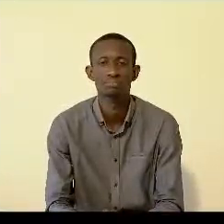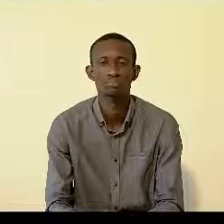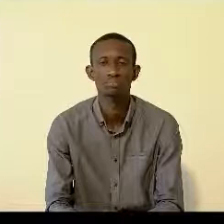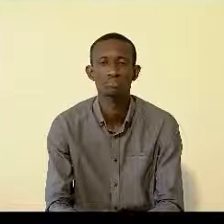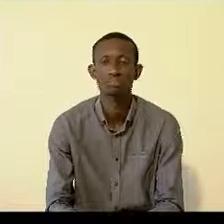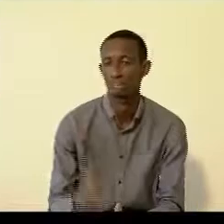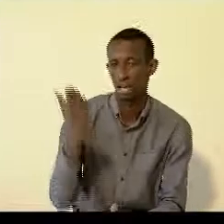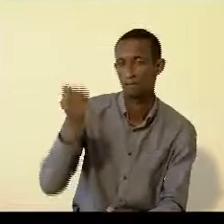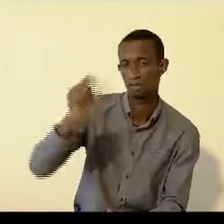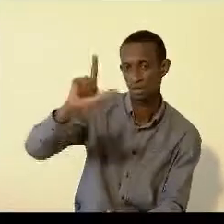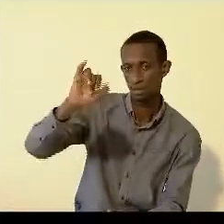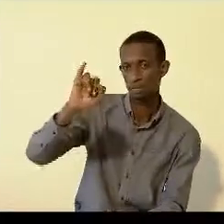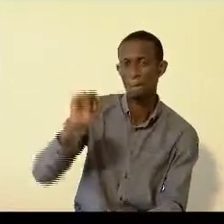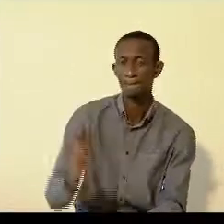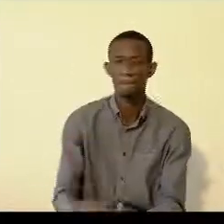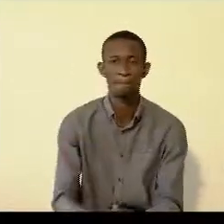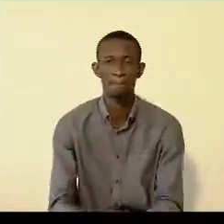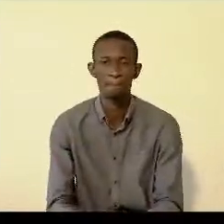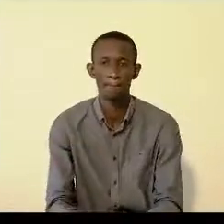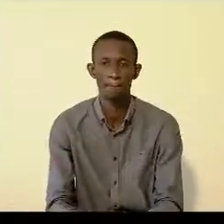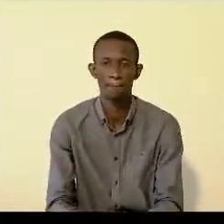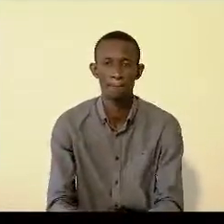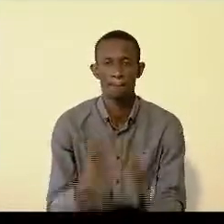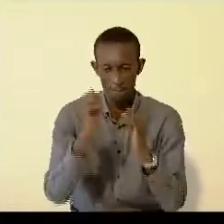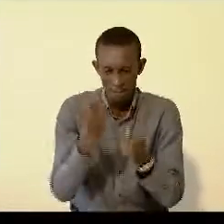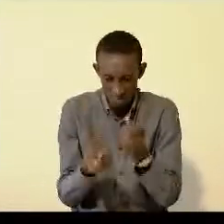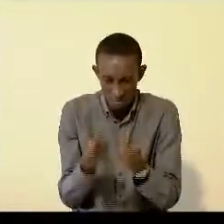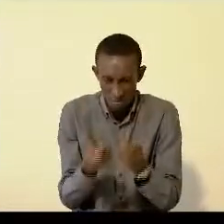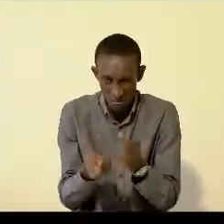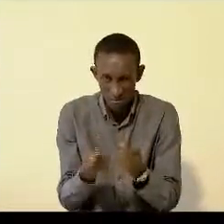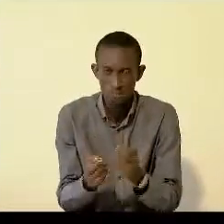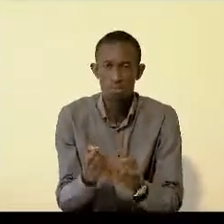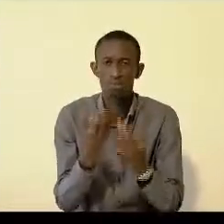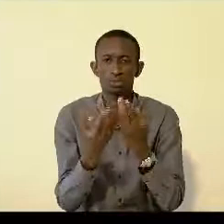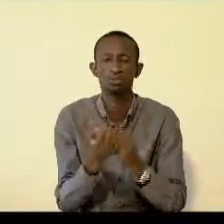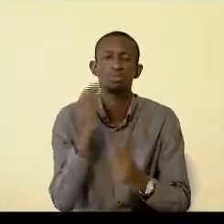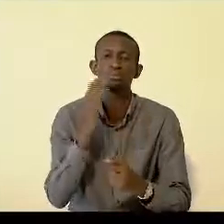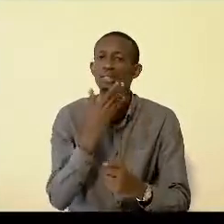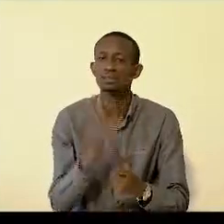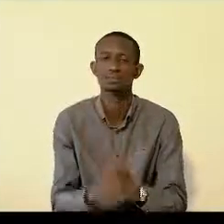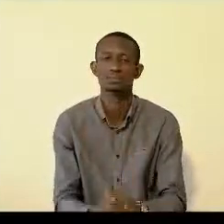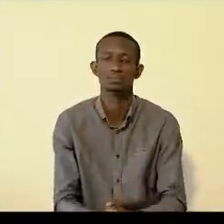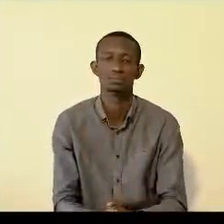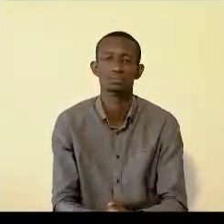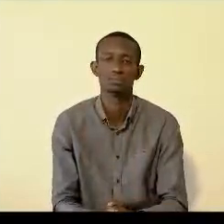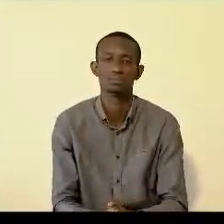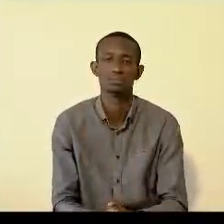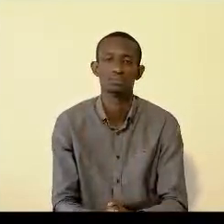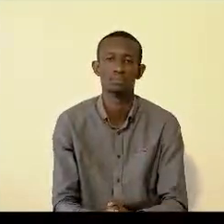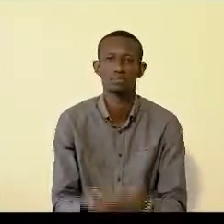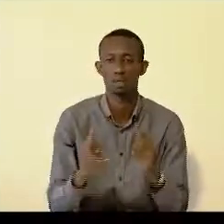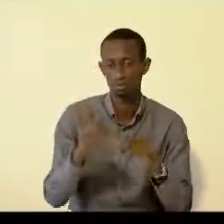Here we have lithium. When you put lithium in water, you can see what happens.